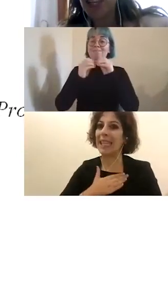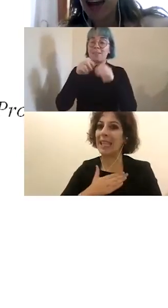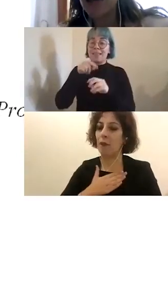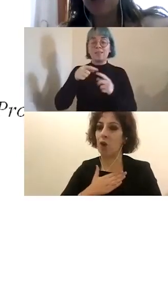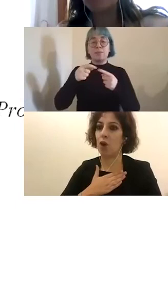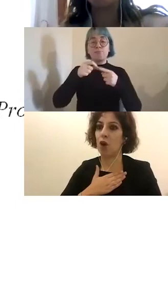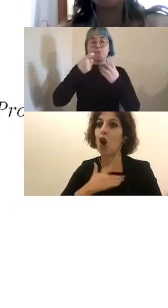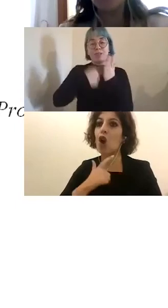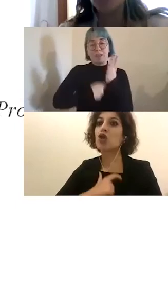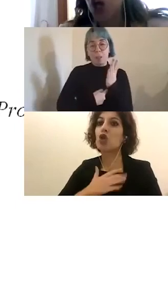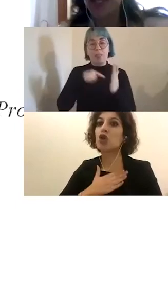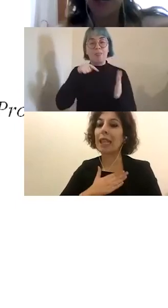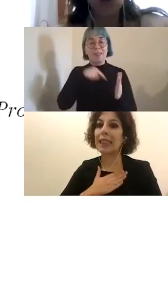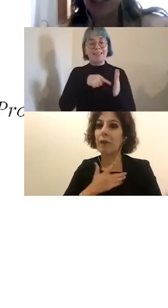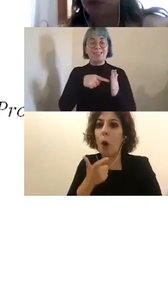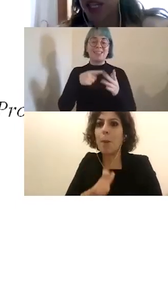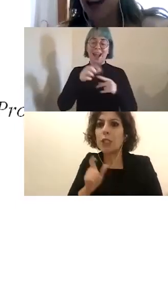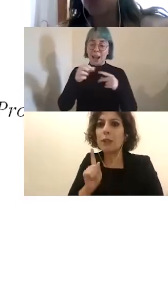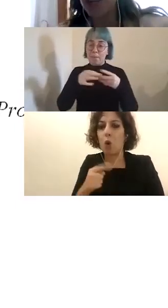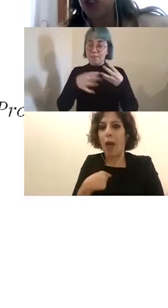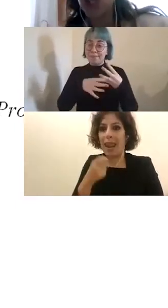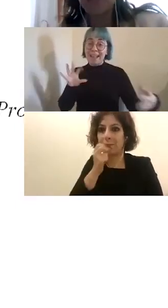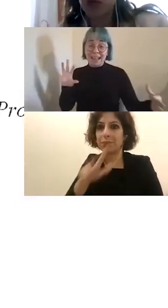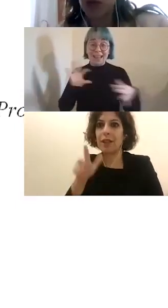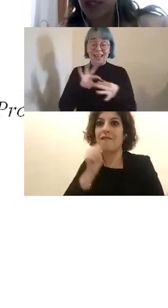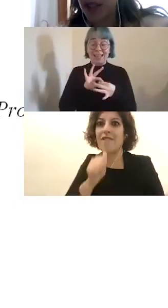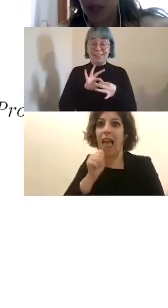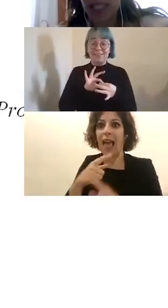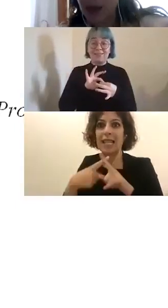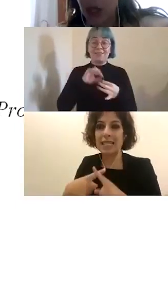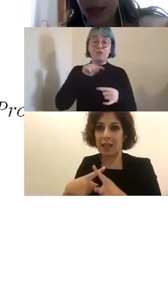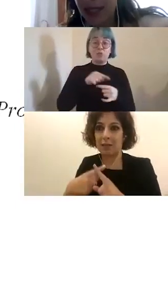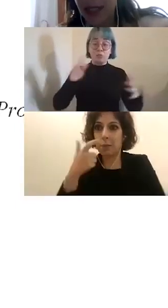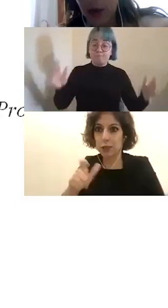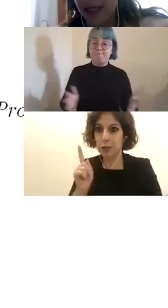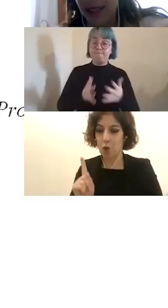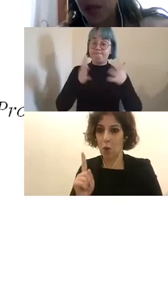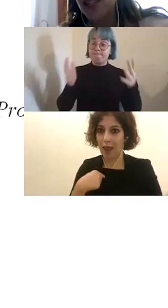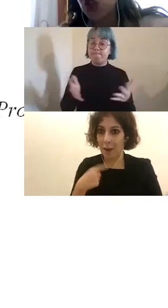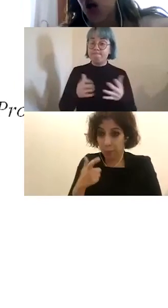the elements linked to the motivations